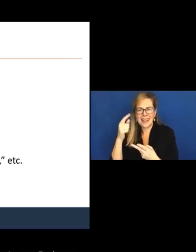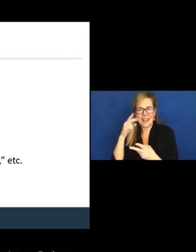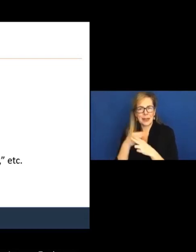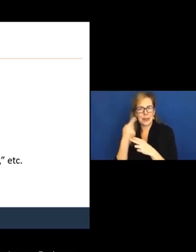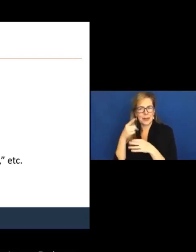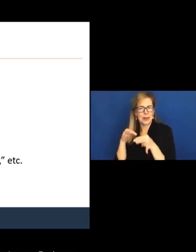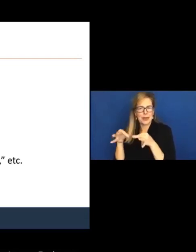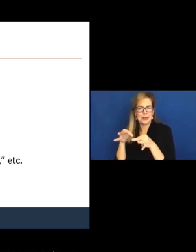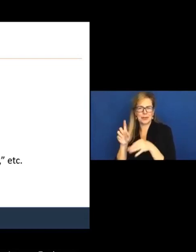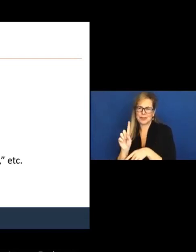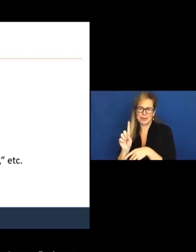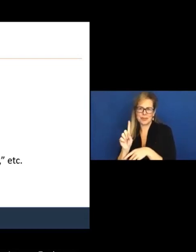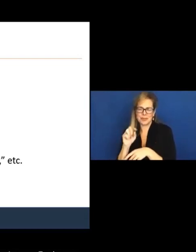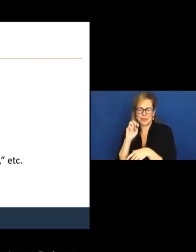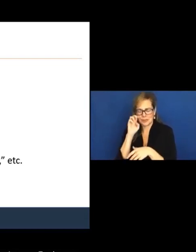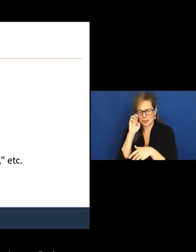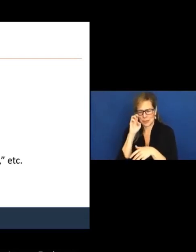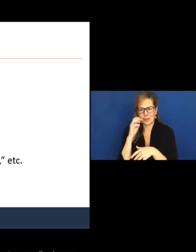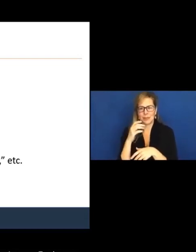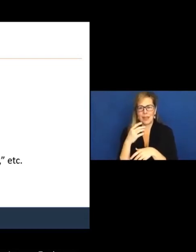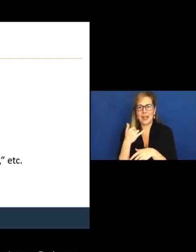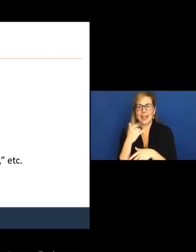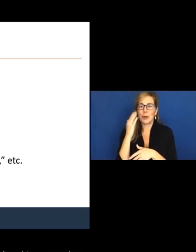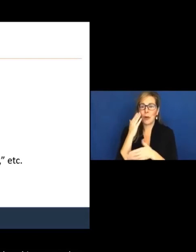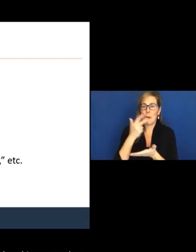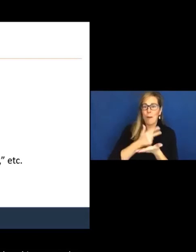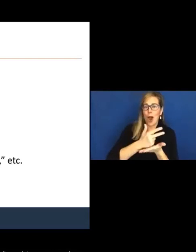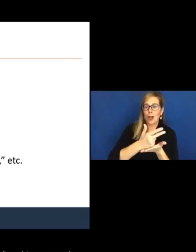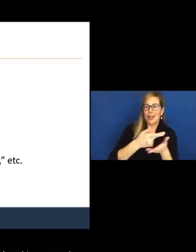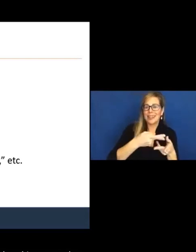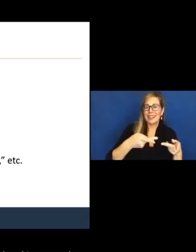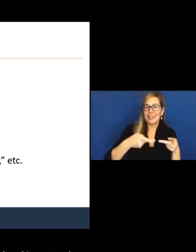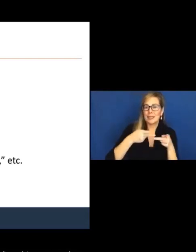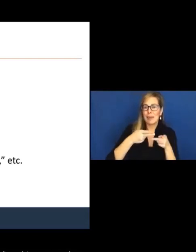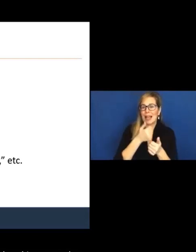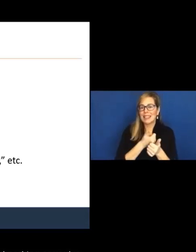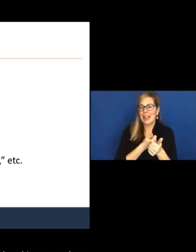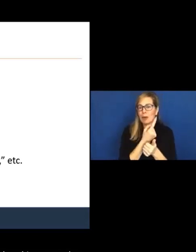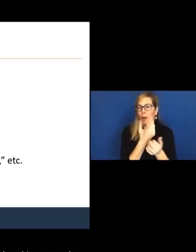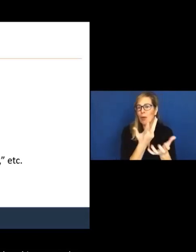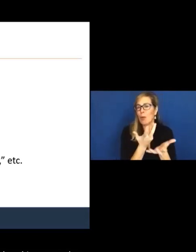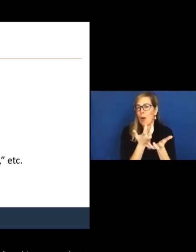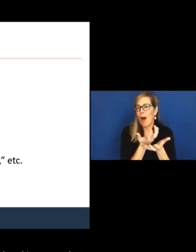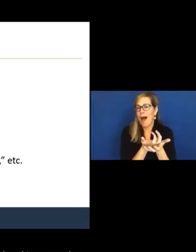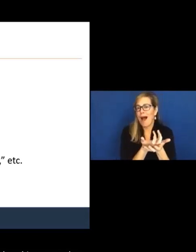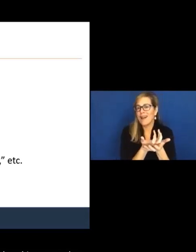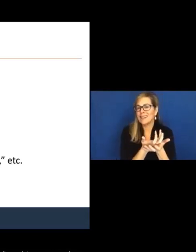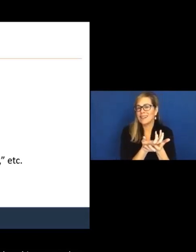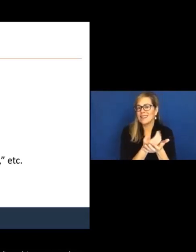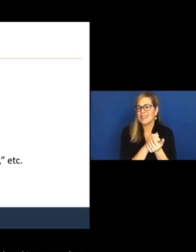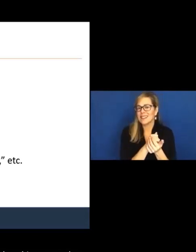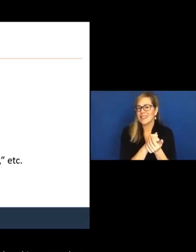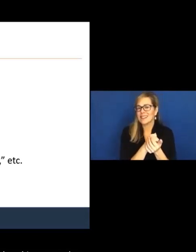Perhaps you've referred to those parking spots that everyone wants as handicap